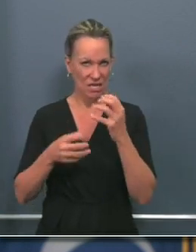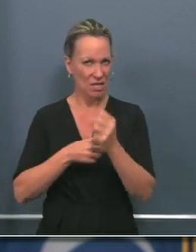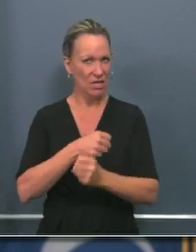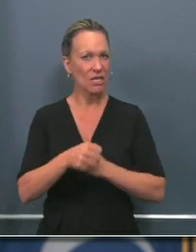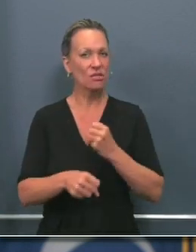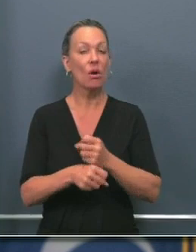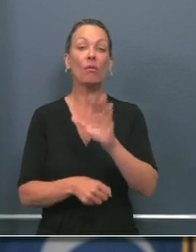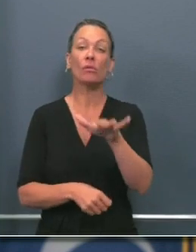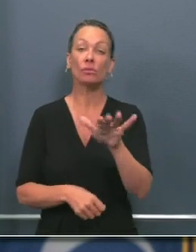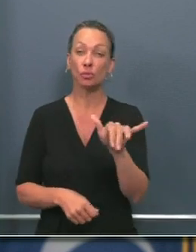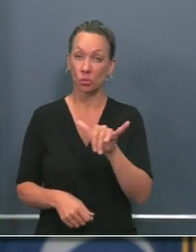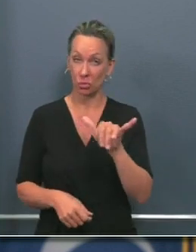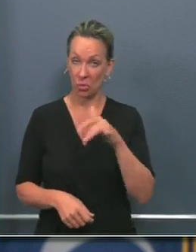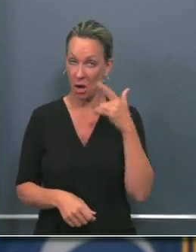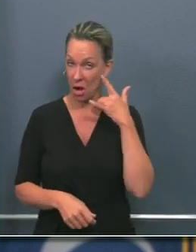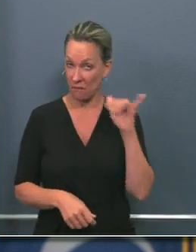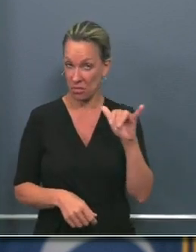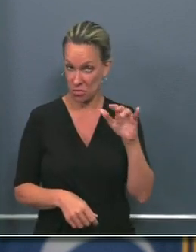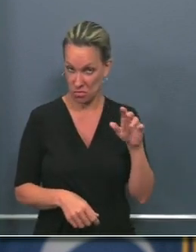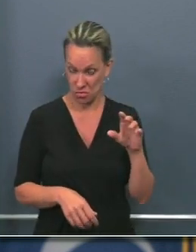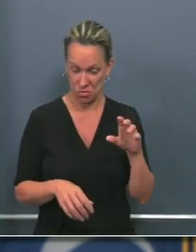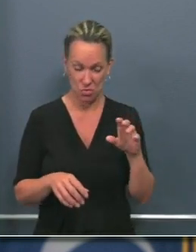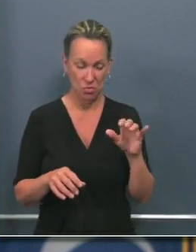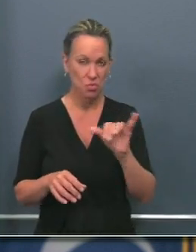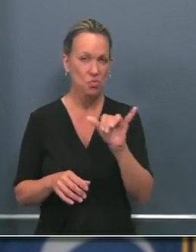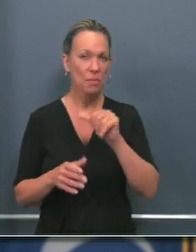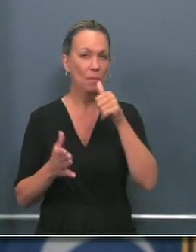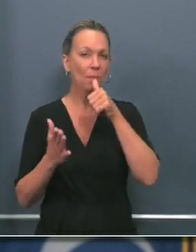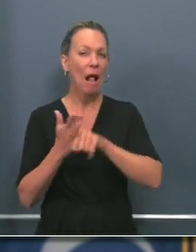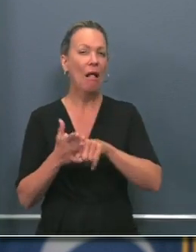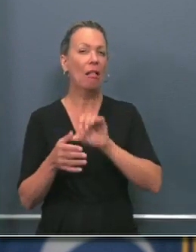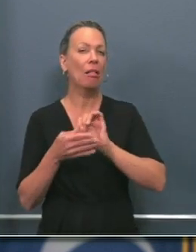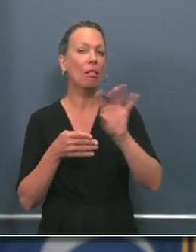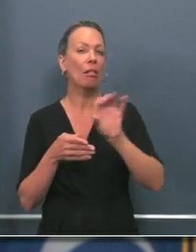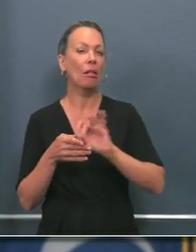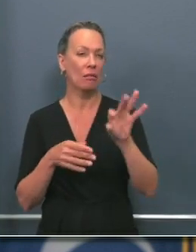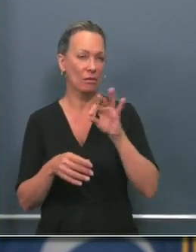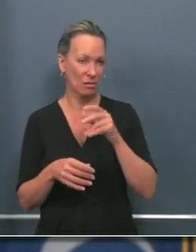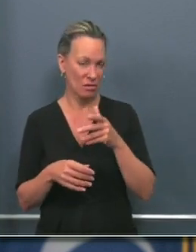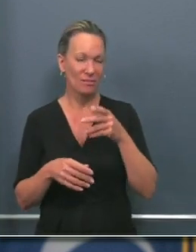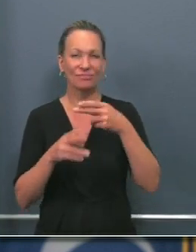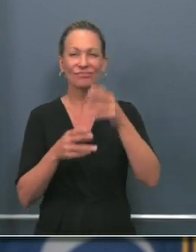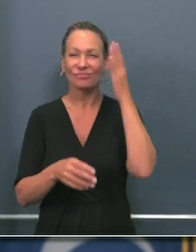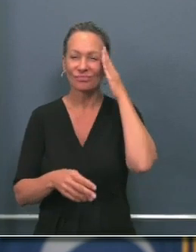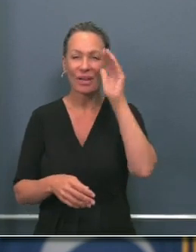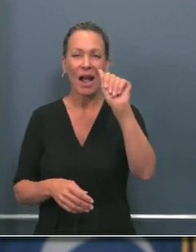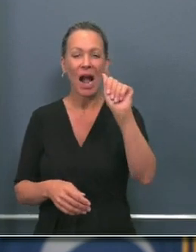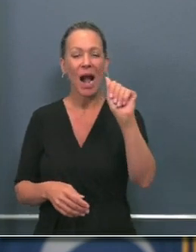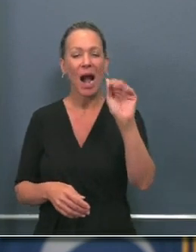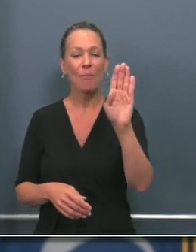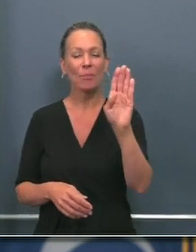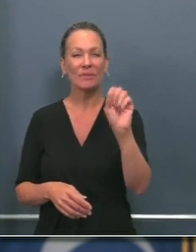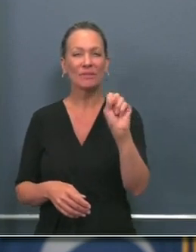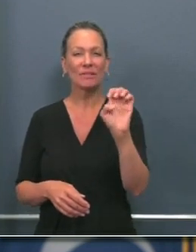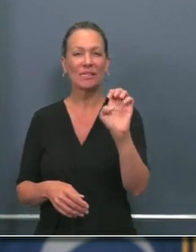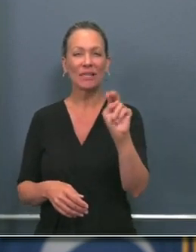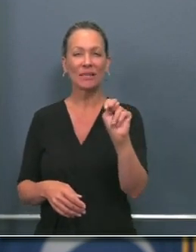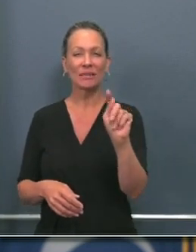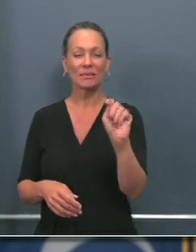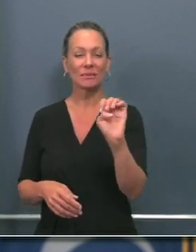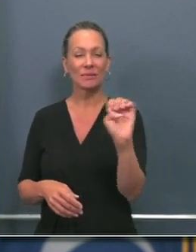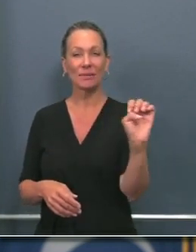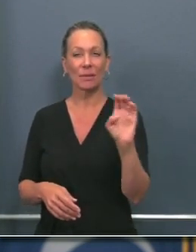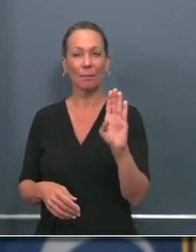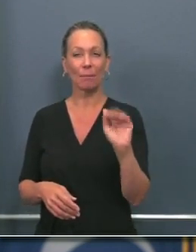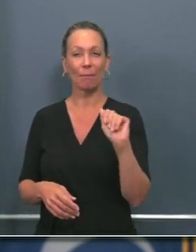been using absentee ballots. People, for servicemen and women overseas, using absentee ballots in a secure, safe, and honorable